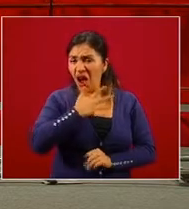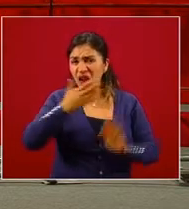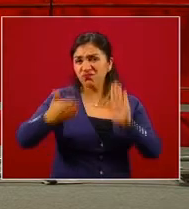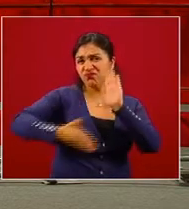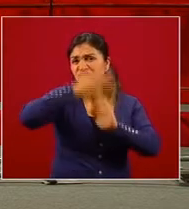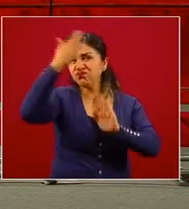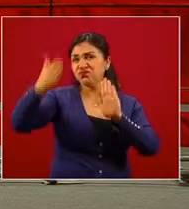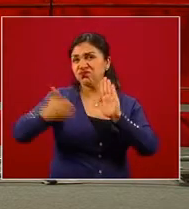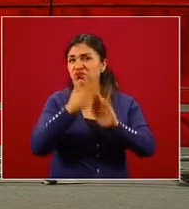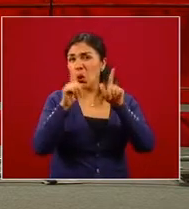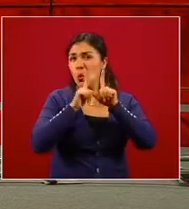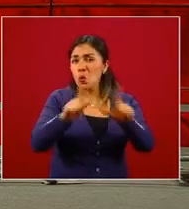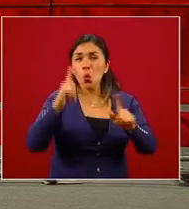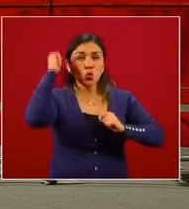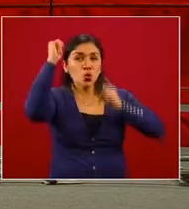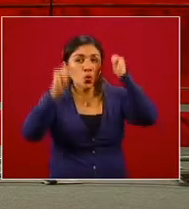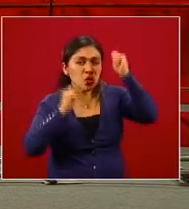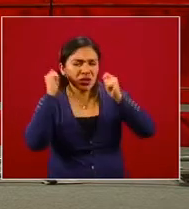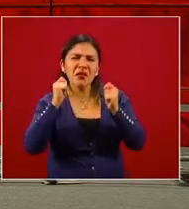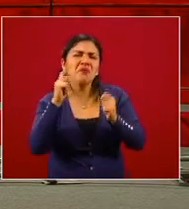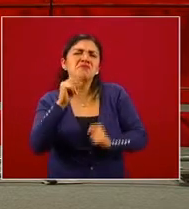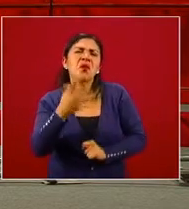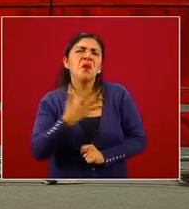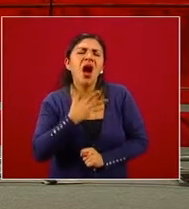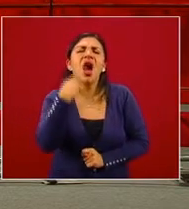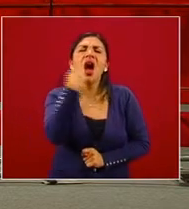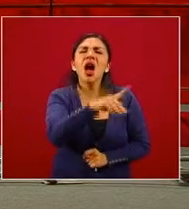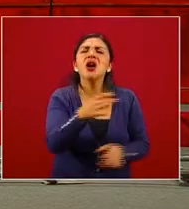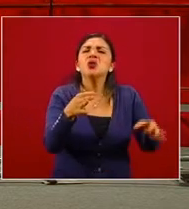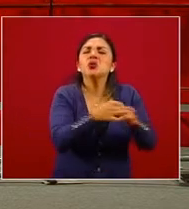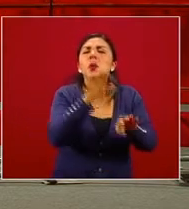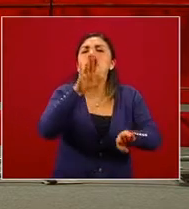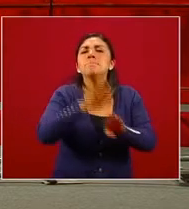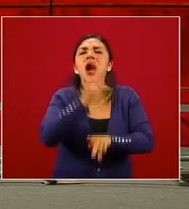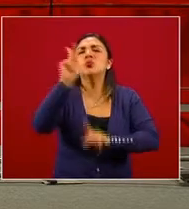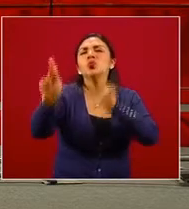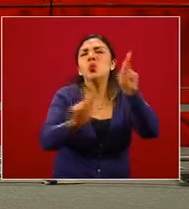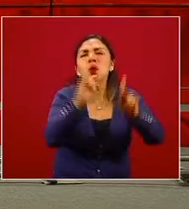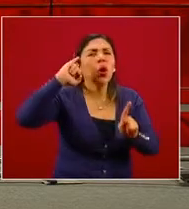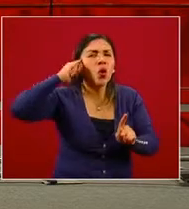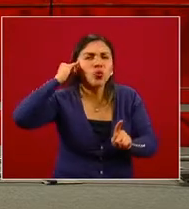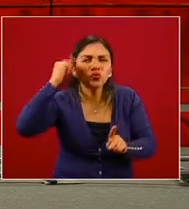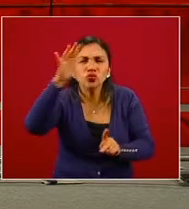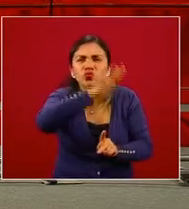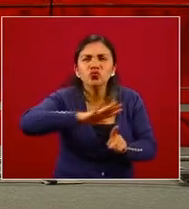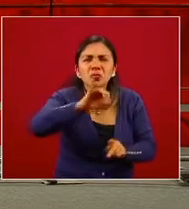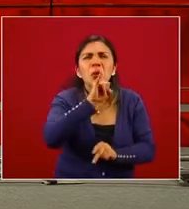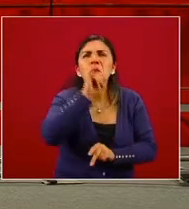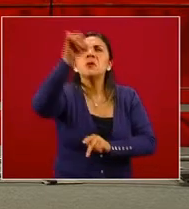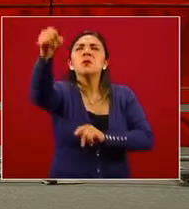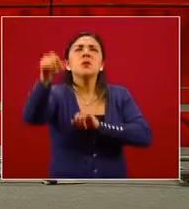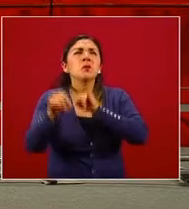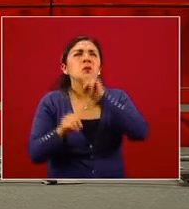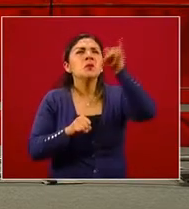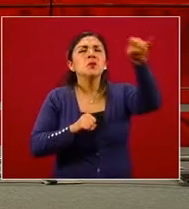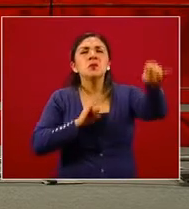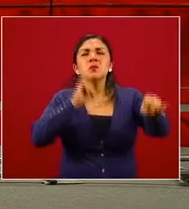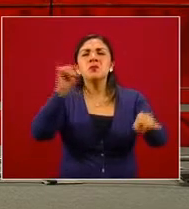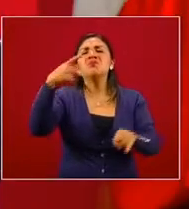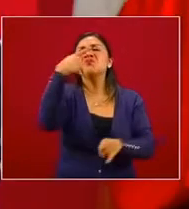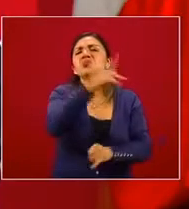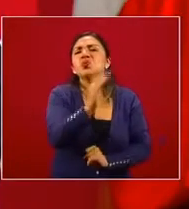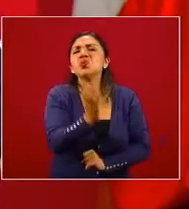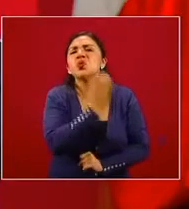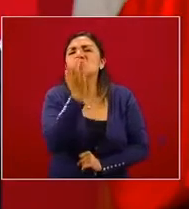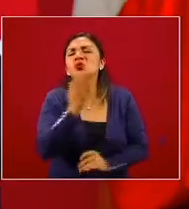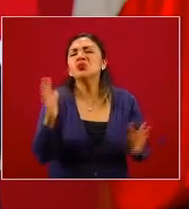to these areas because they aren't tourist areas, they don't have infrastructure. They're mostly hard to